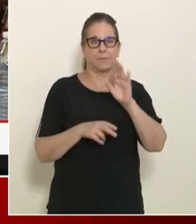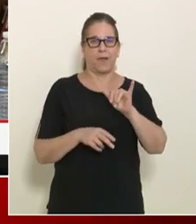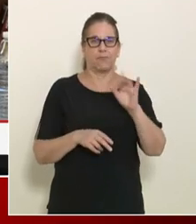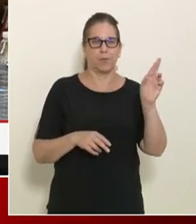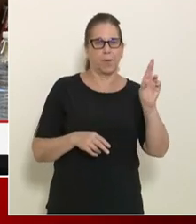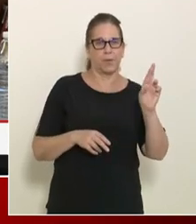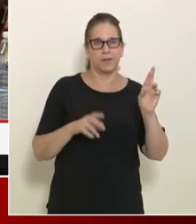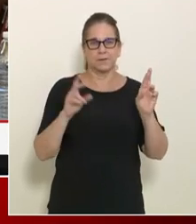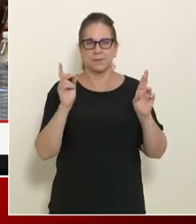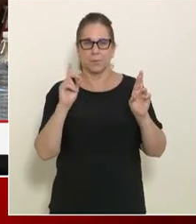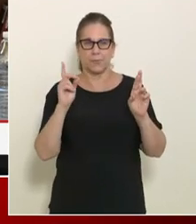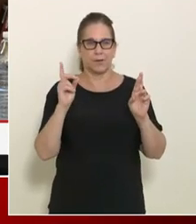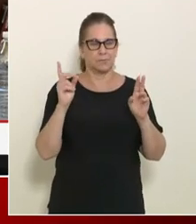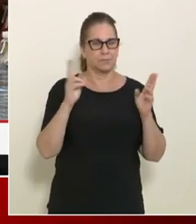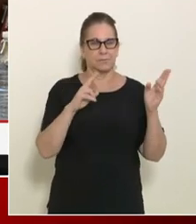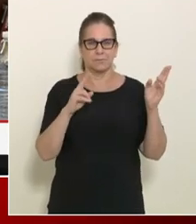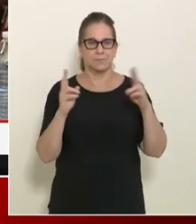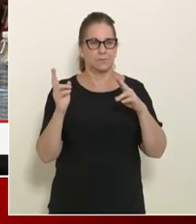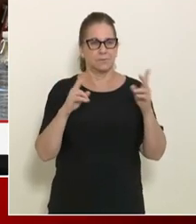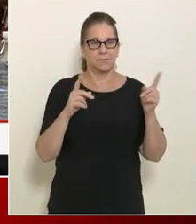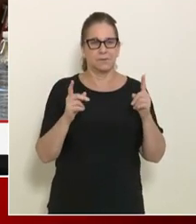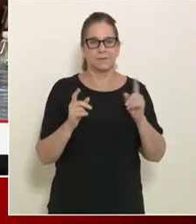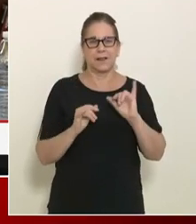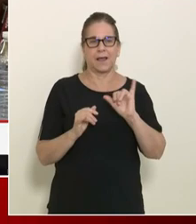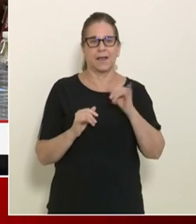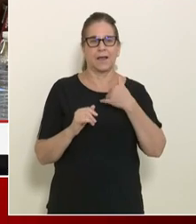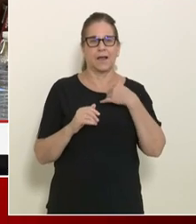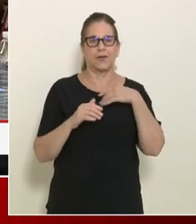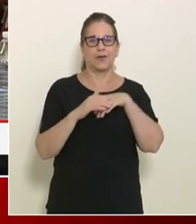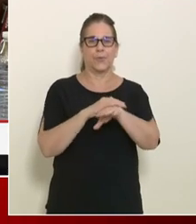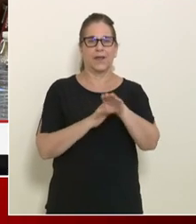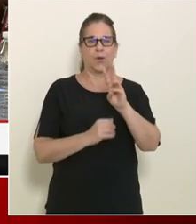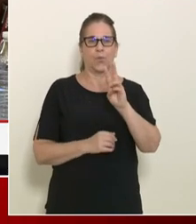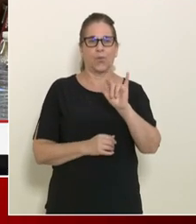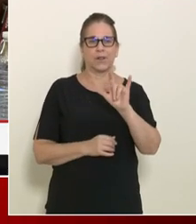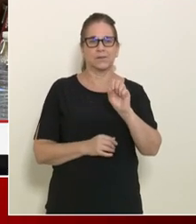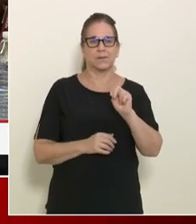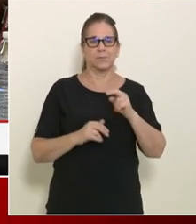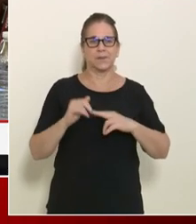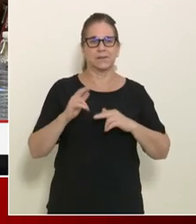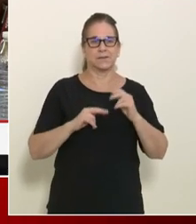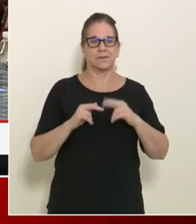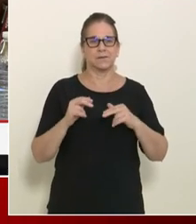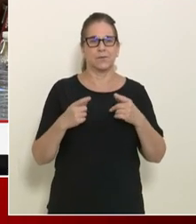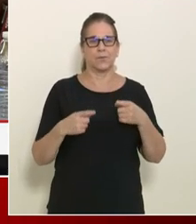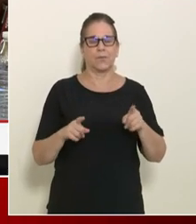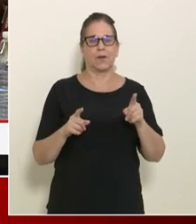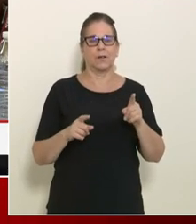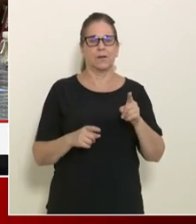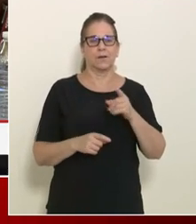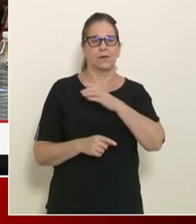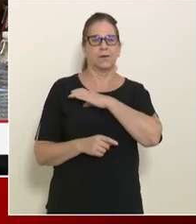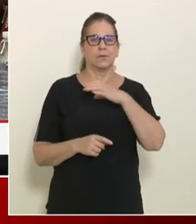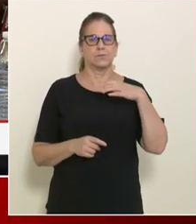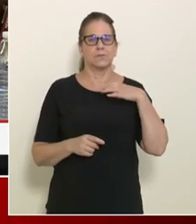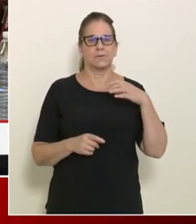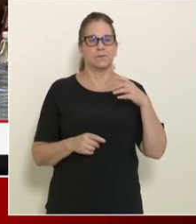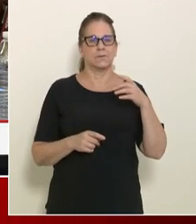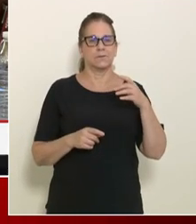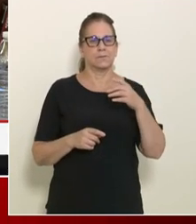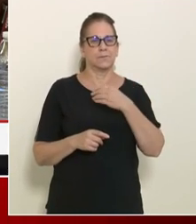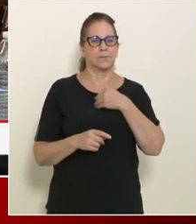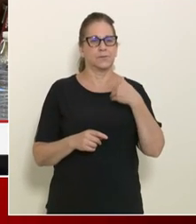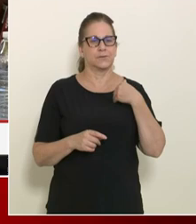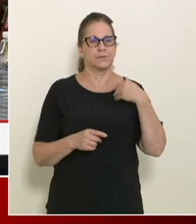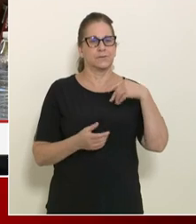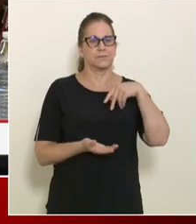going into the John Wilson building, going into the council chamber, going on the steps of the John Wilson building and announcing my